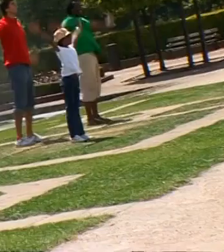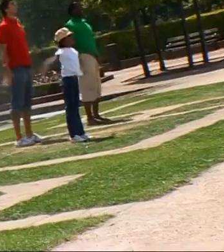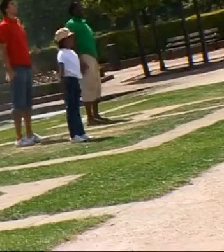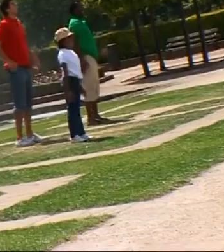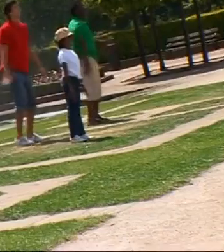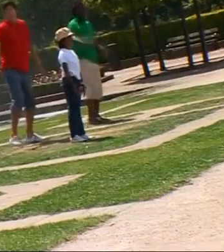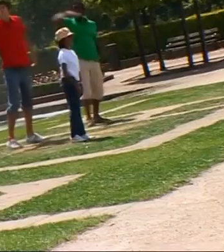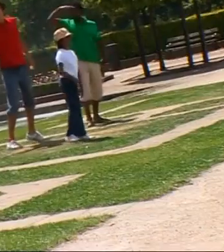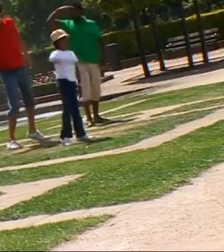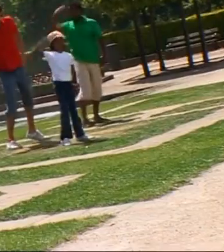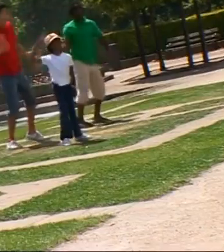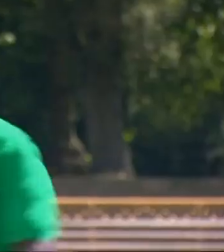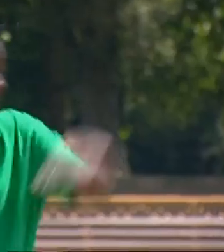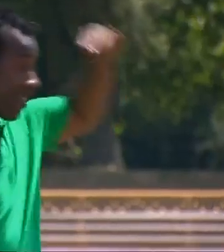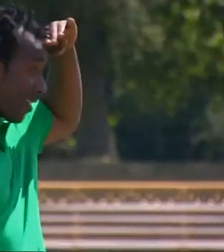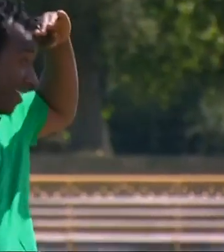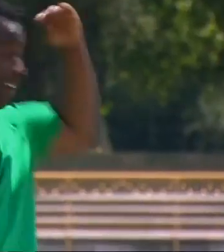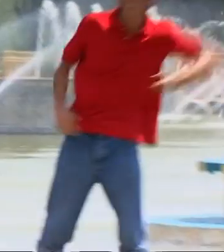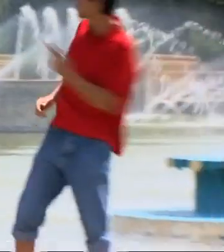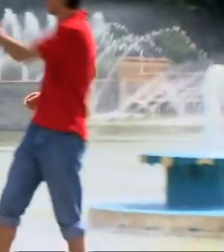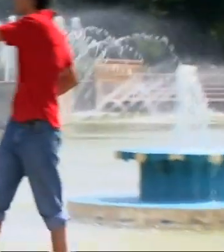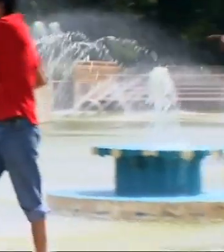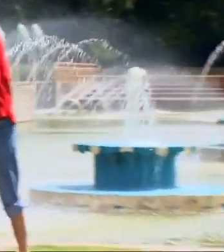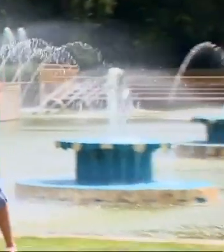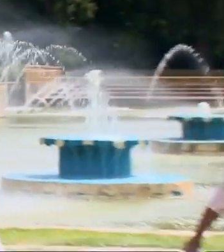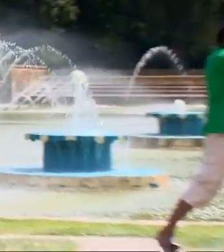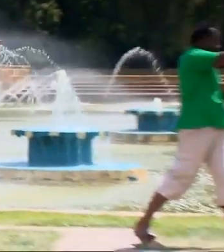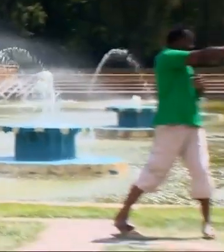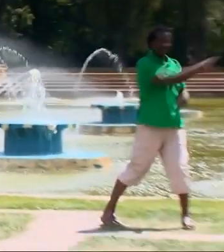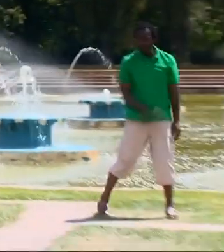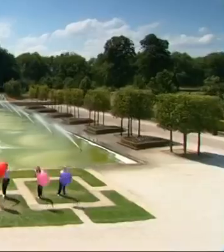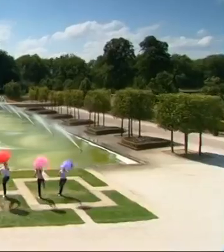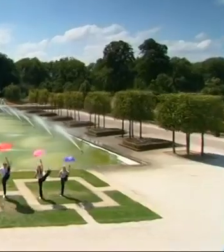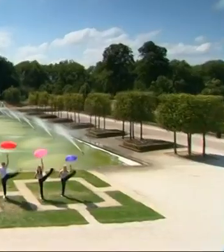are grey, summer skies are far away.